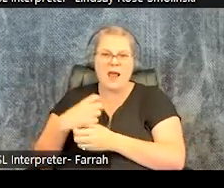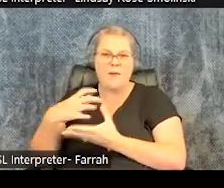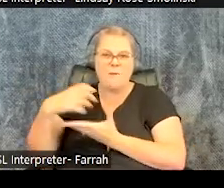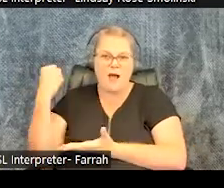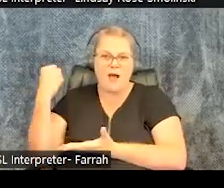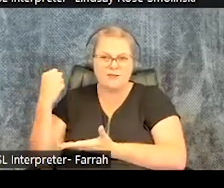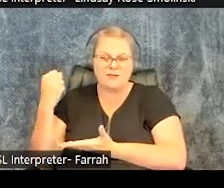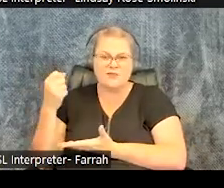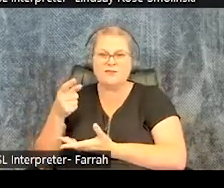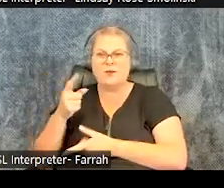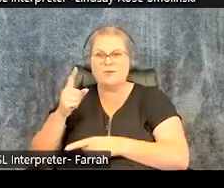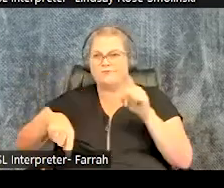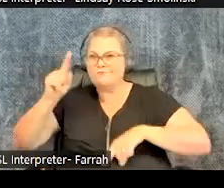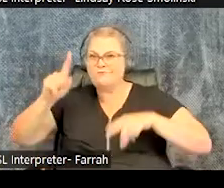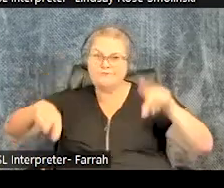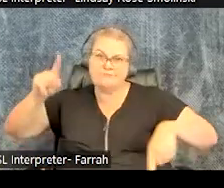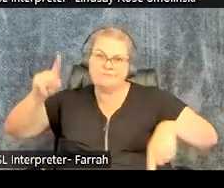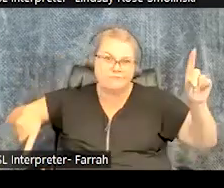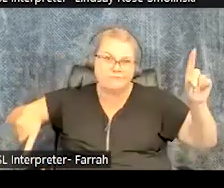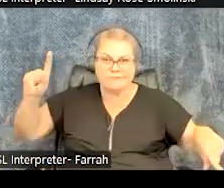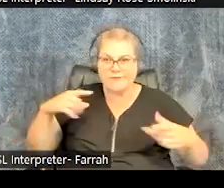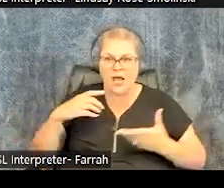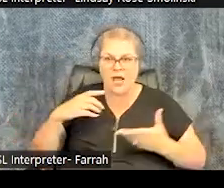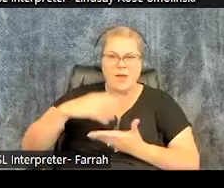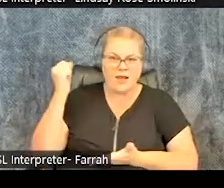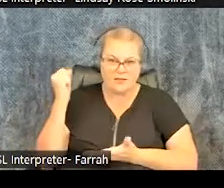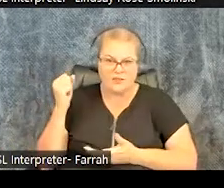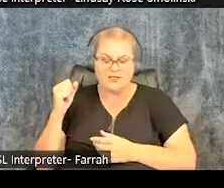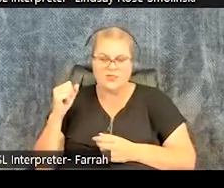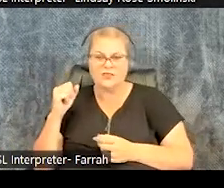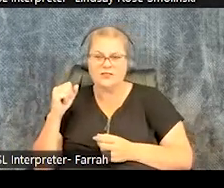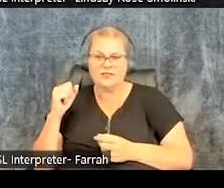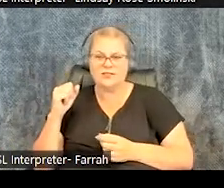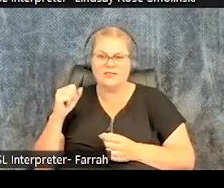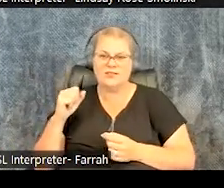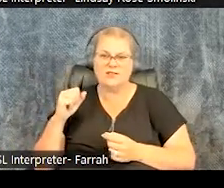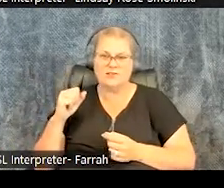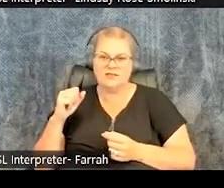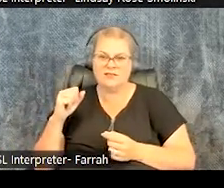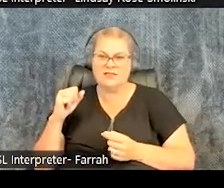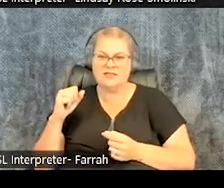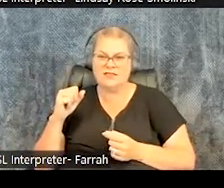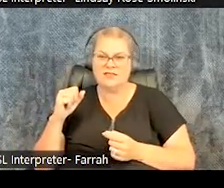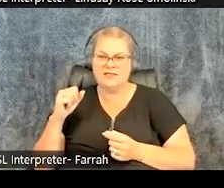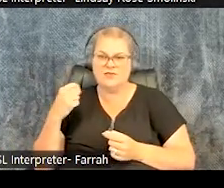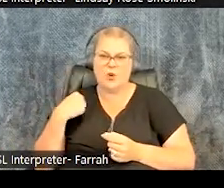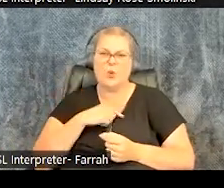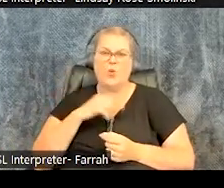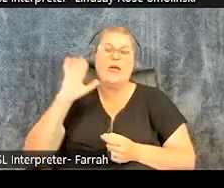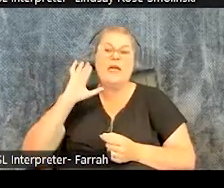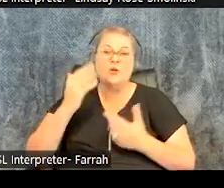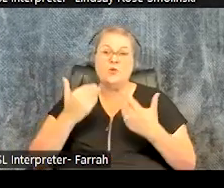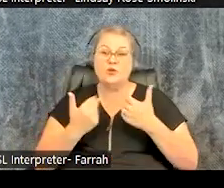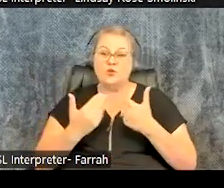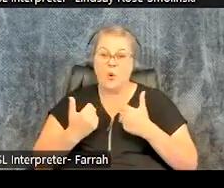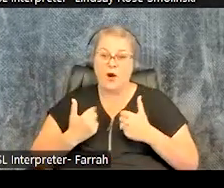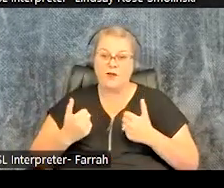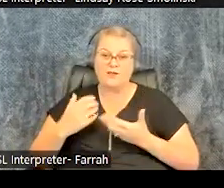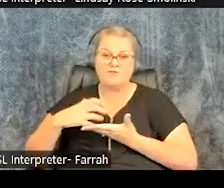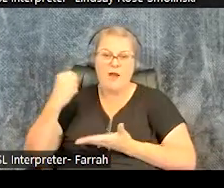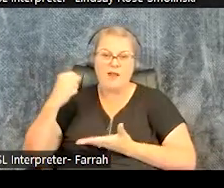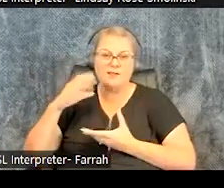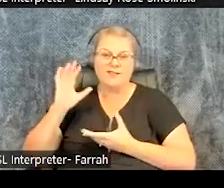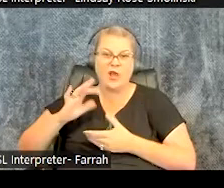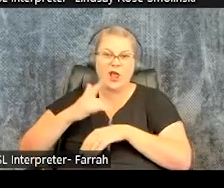kinds of every different variety of wine had a different bottle shape. We used to sort bottles in the early 80s Yeah. at a